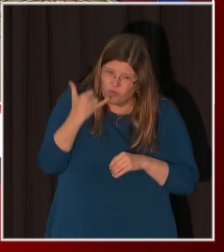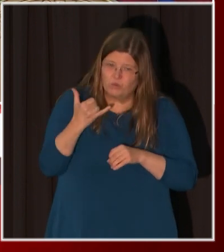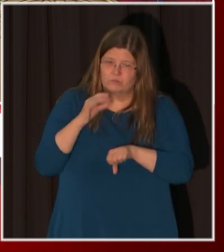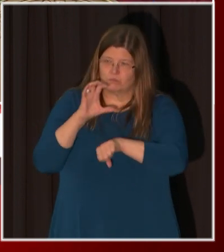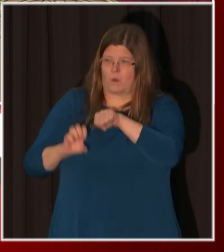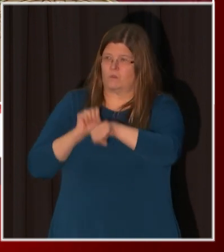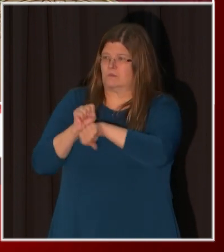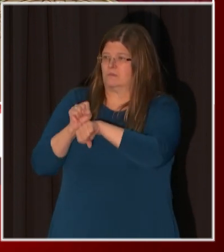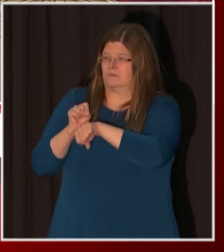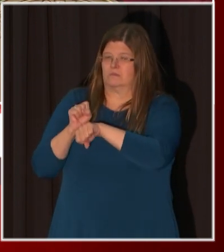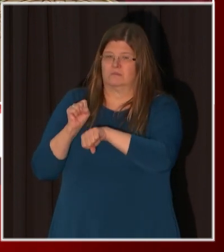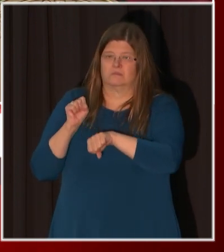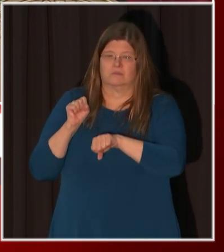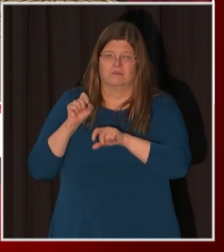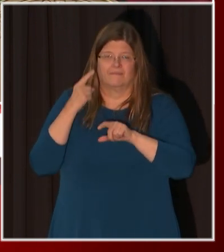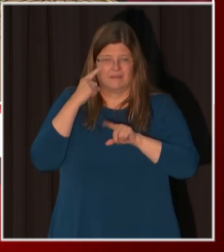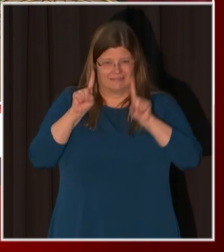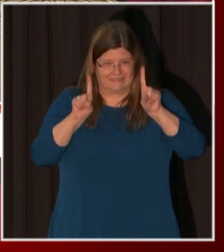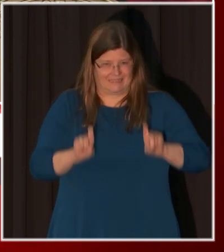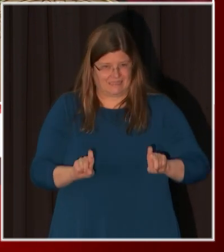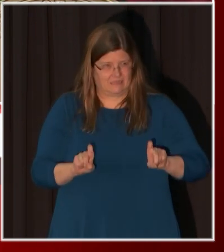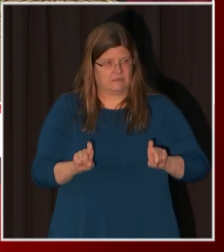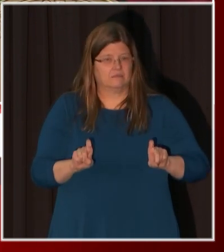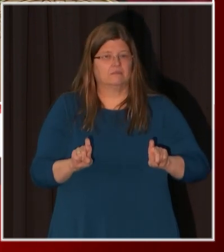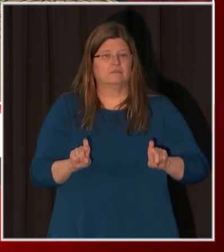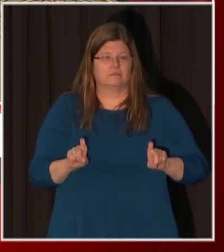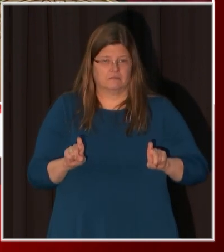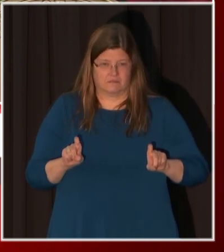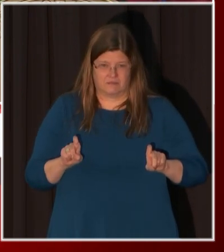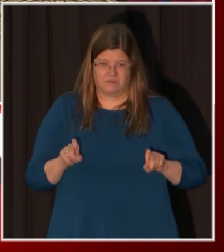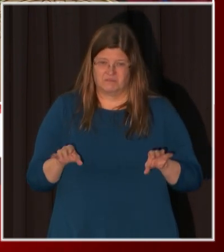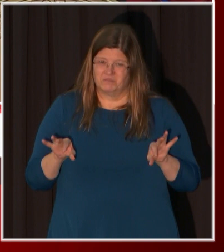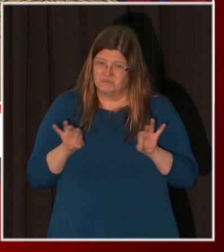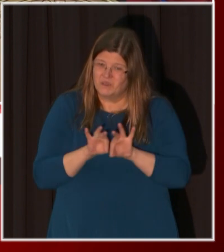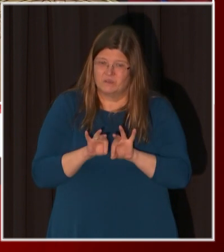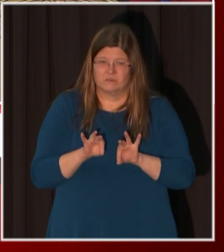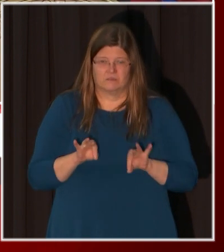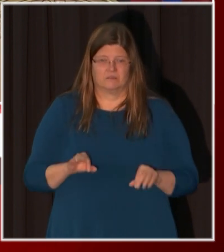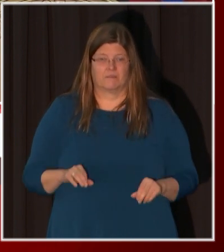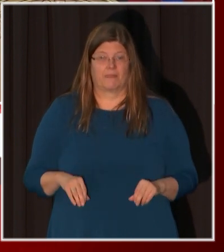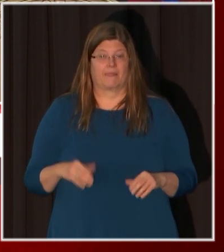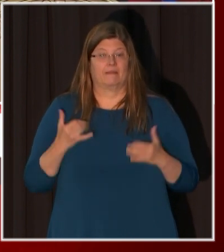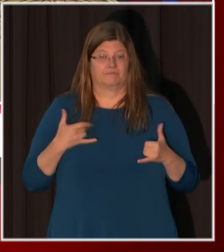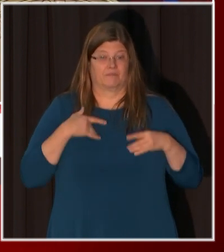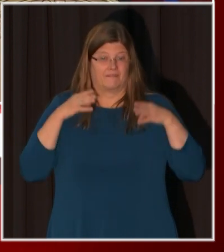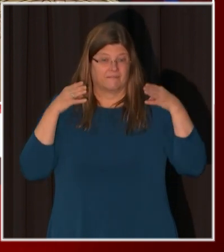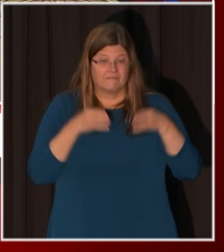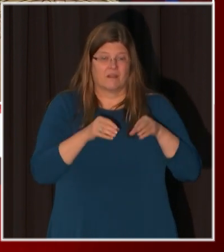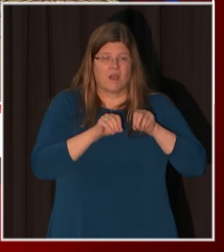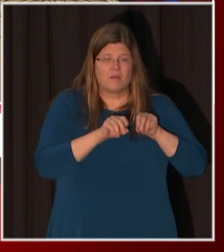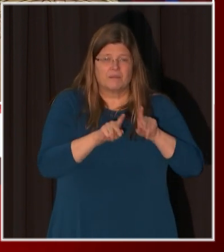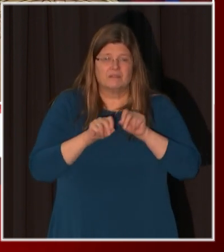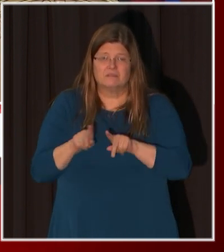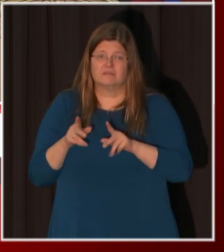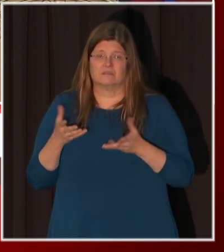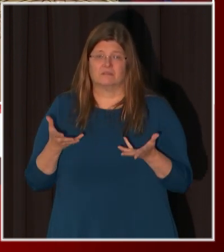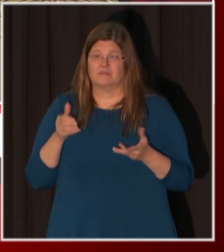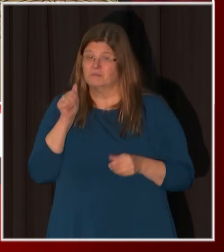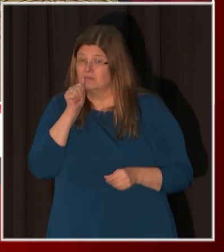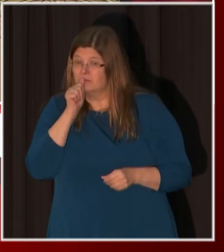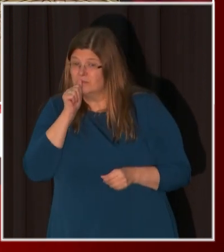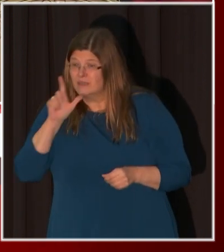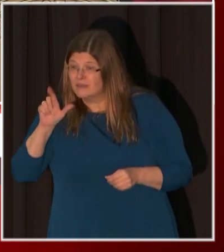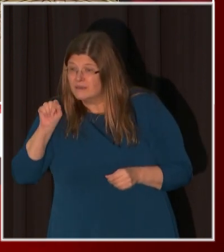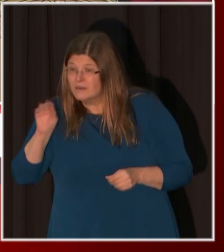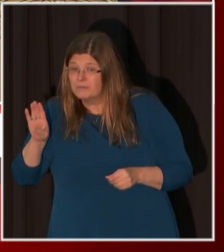have focused on all of the citywide opportunities with private providers and public providers, and we're